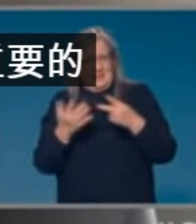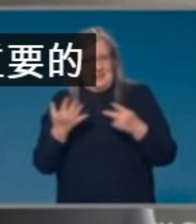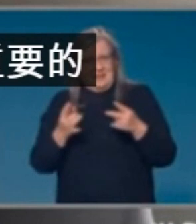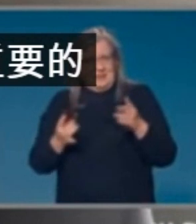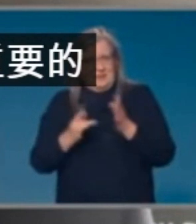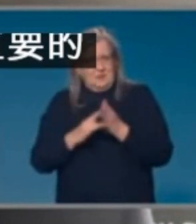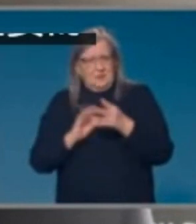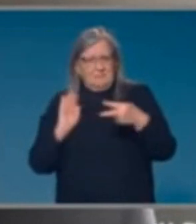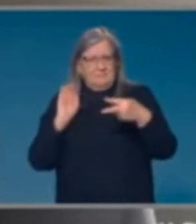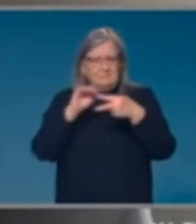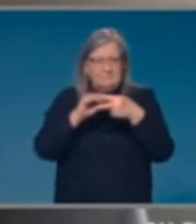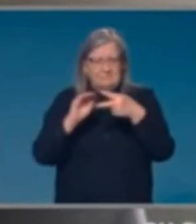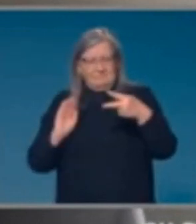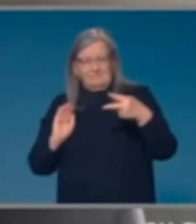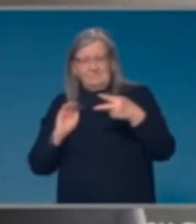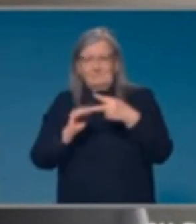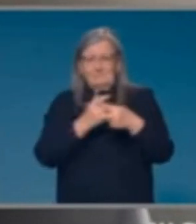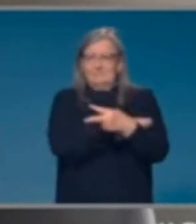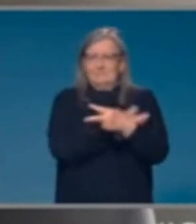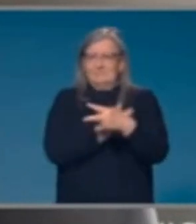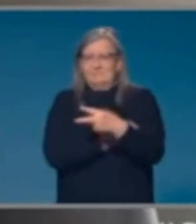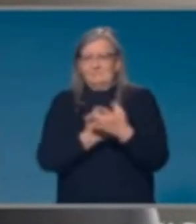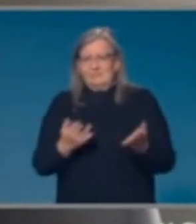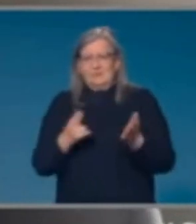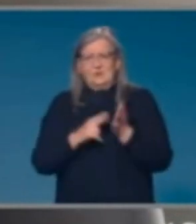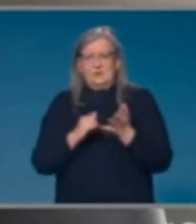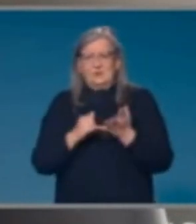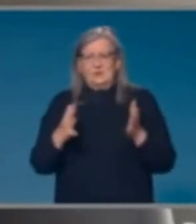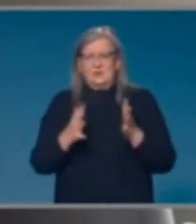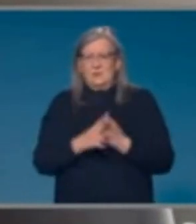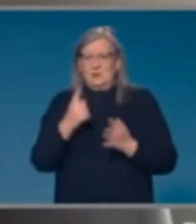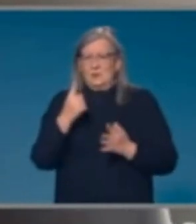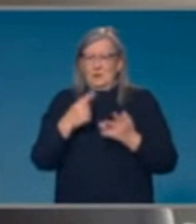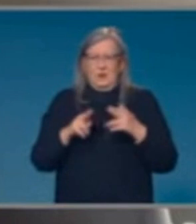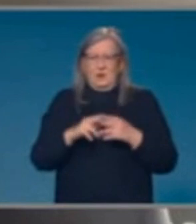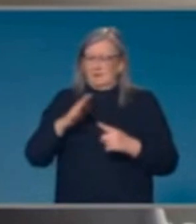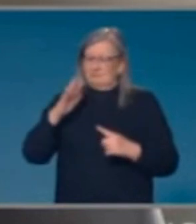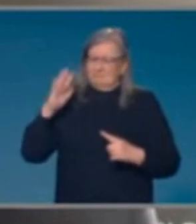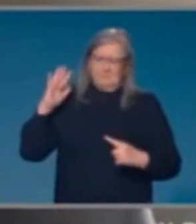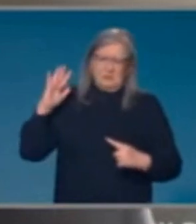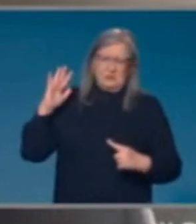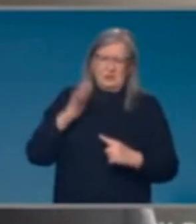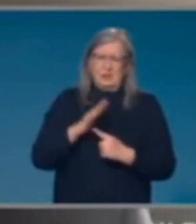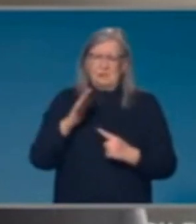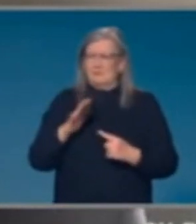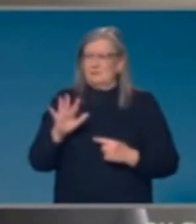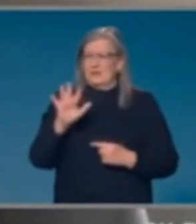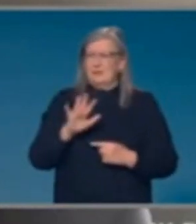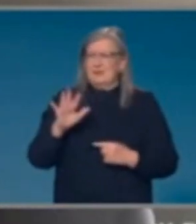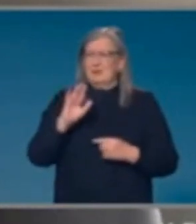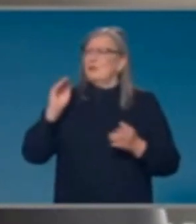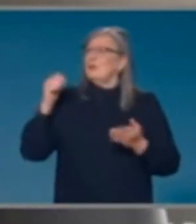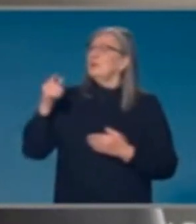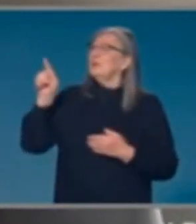Australia. New South Wales is now one of the most highly vaccinated societies in the world with that 92%